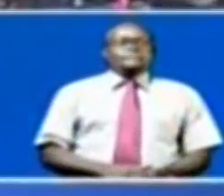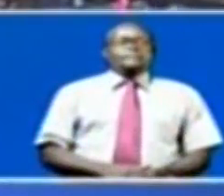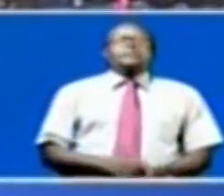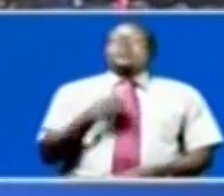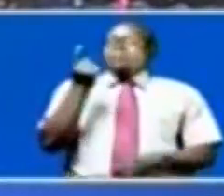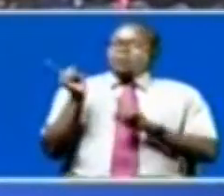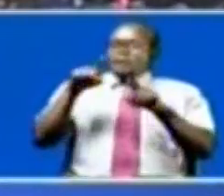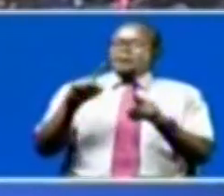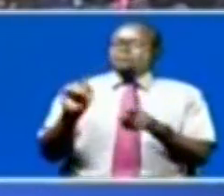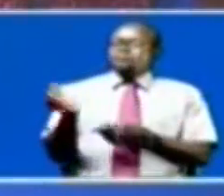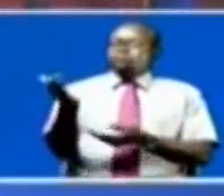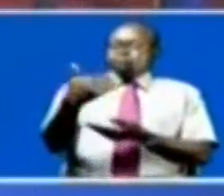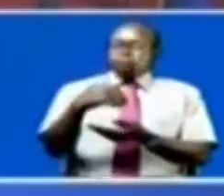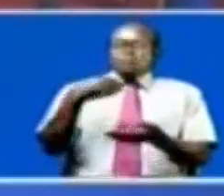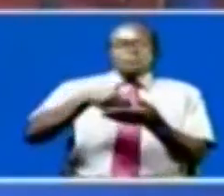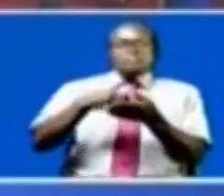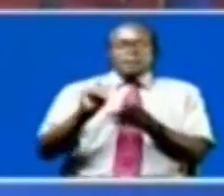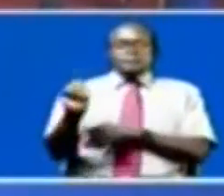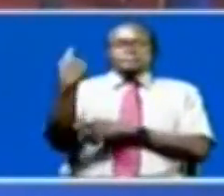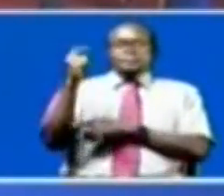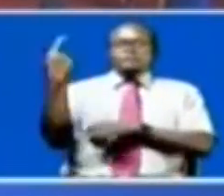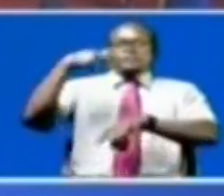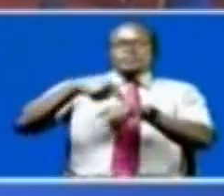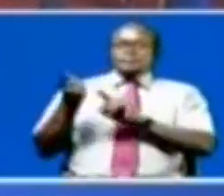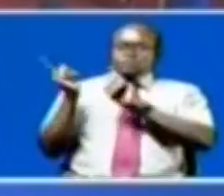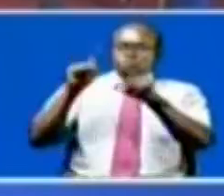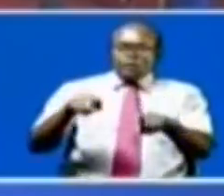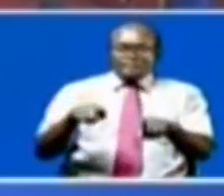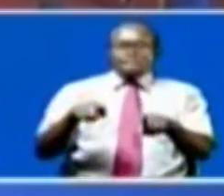Moi was here to fundraise for the church. It's my first time to enter